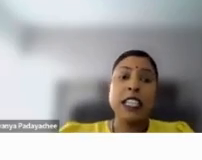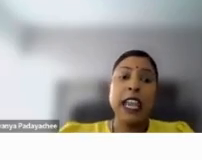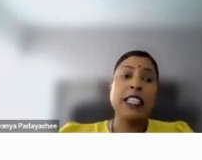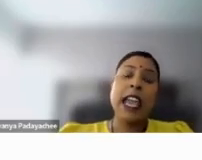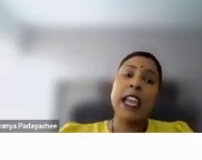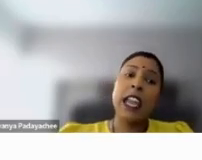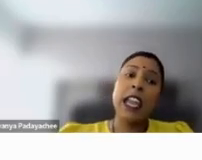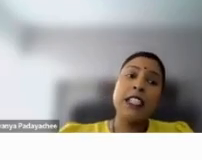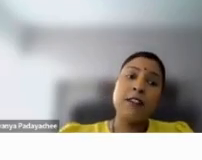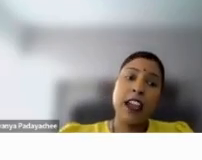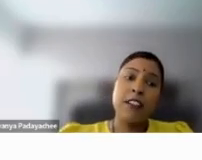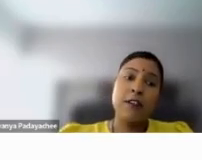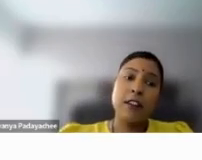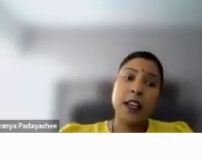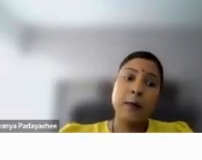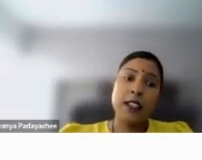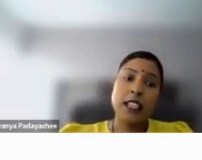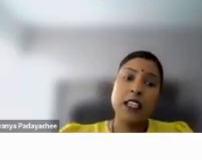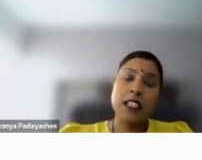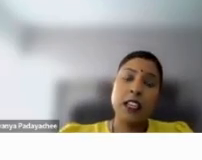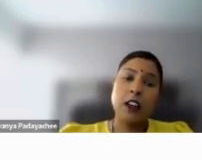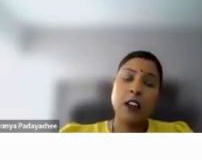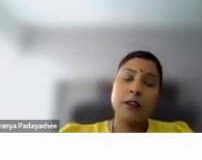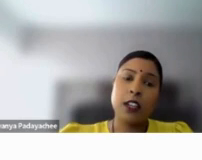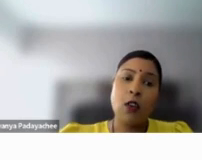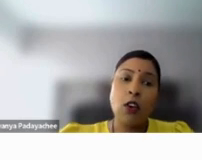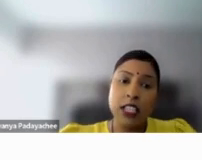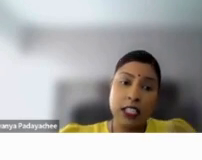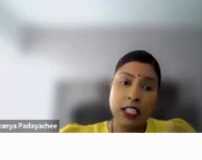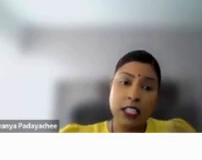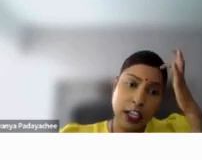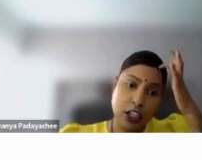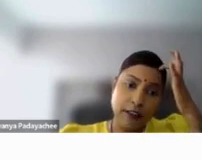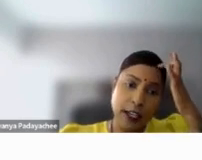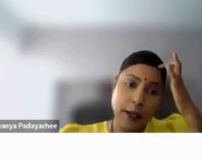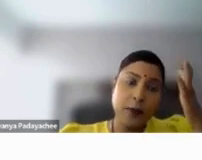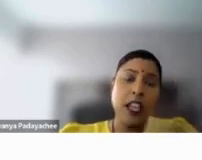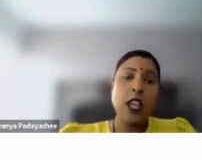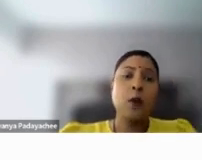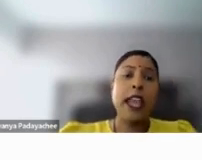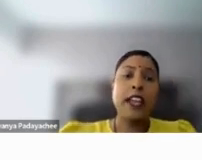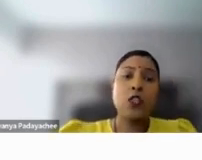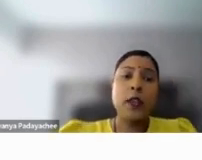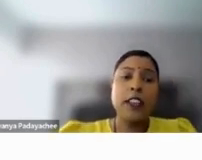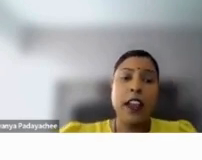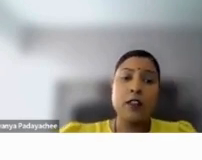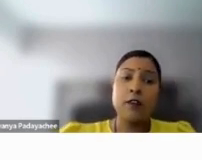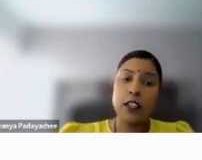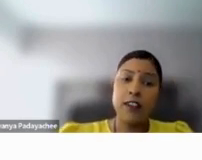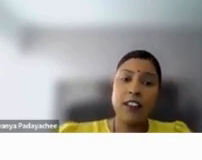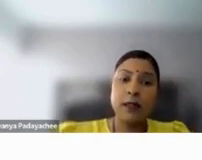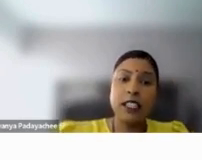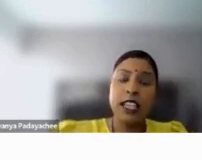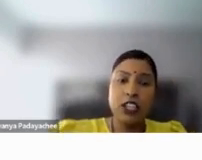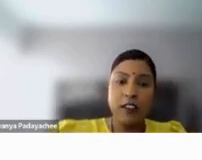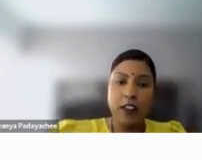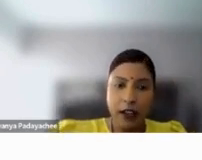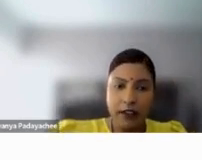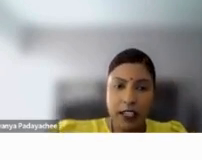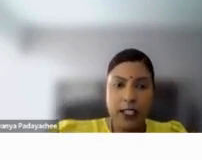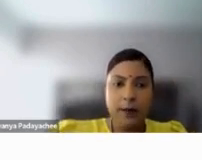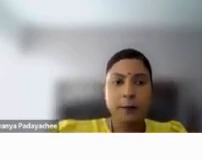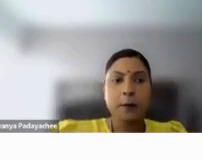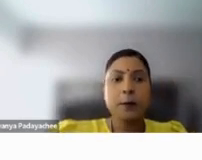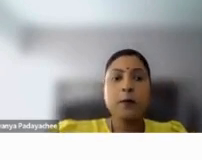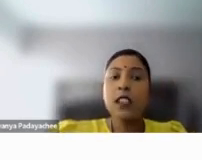Between 68 and 85% of the cohort tested for HIV. We had a 25 to 45%